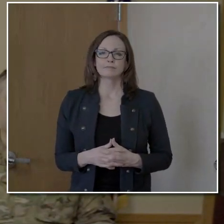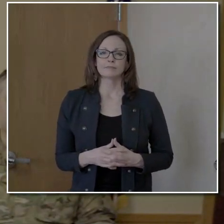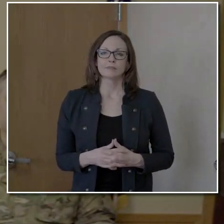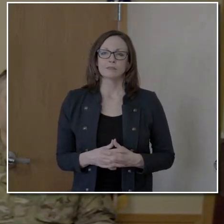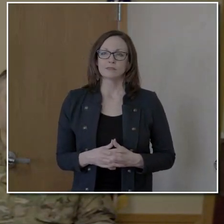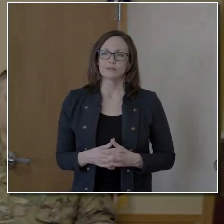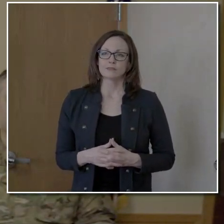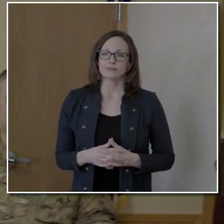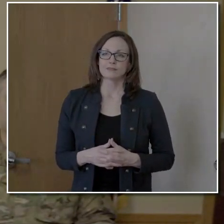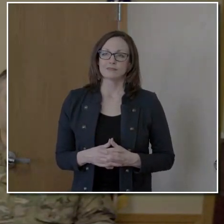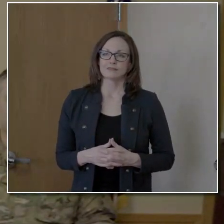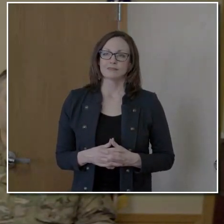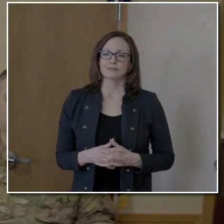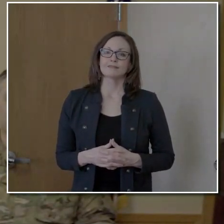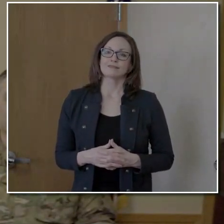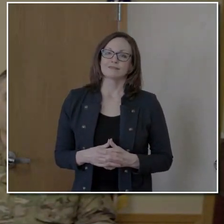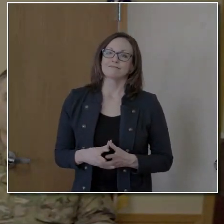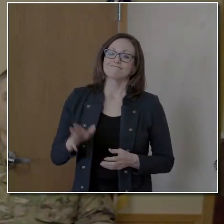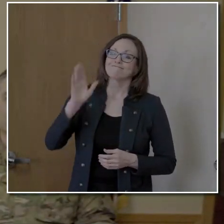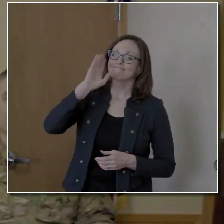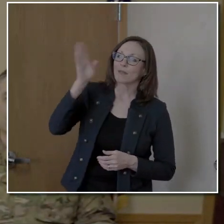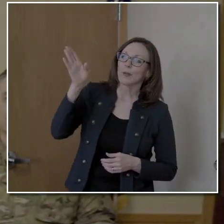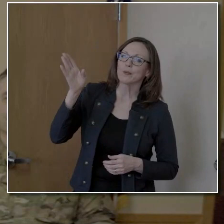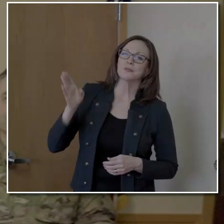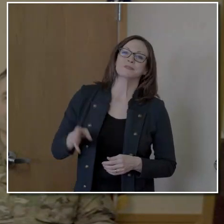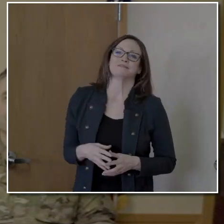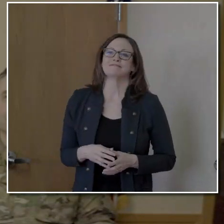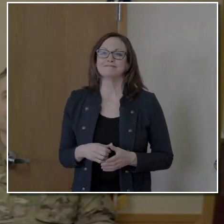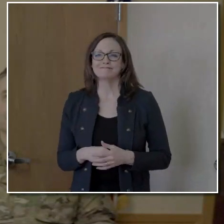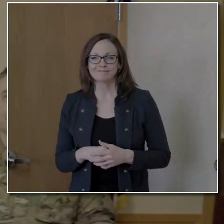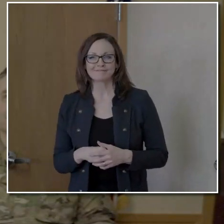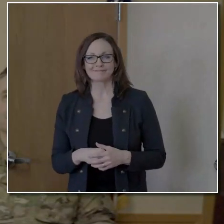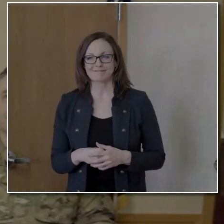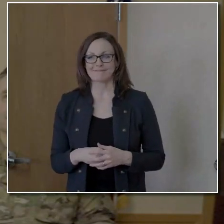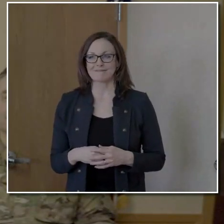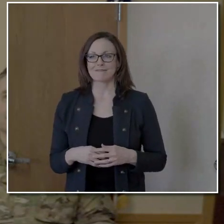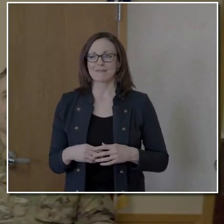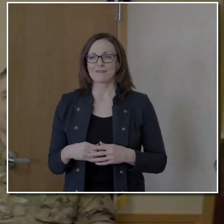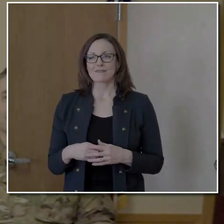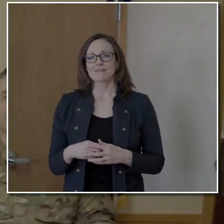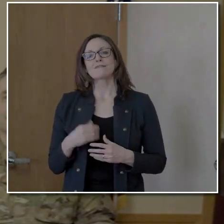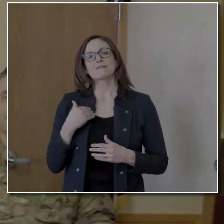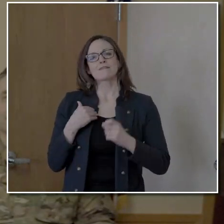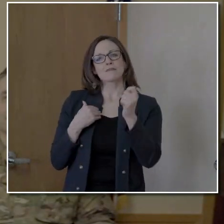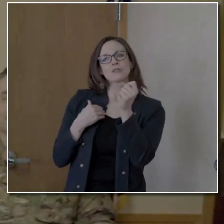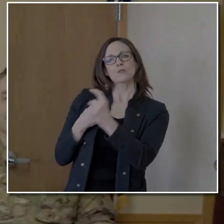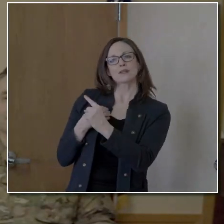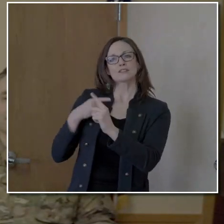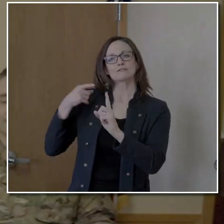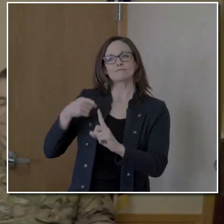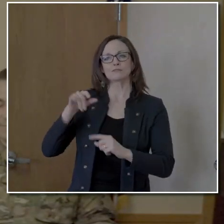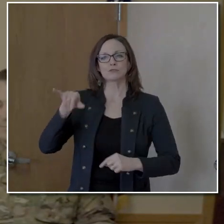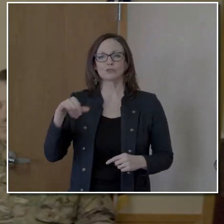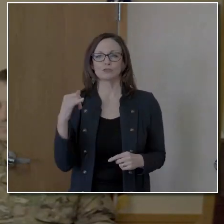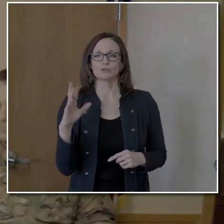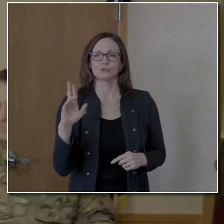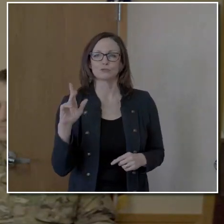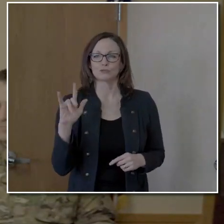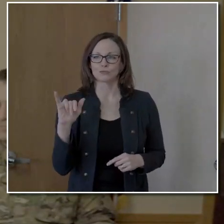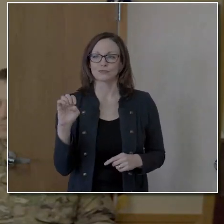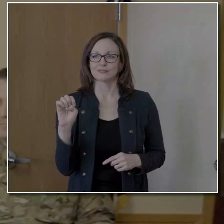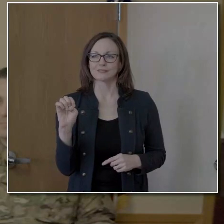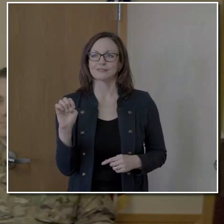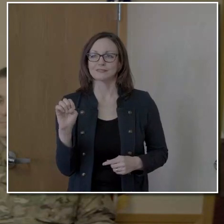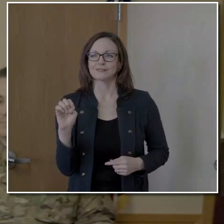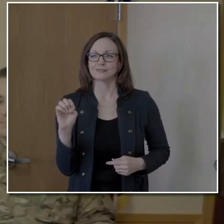Hey, my question is for Julie. First, just a point of clarification. Your office had put out a statement earlier